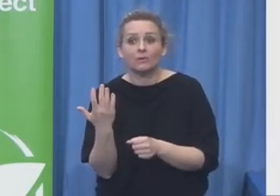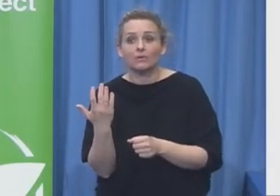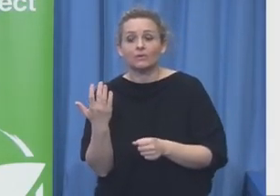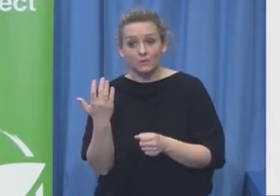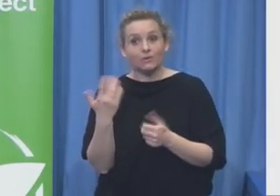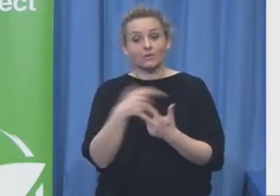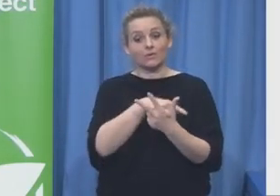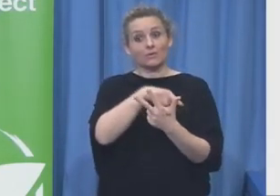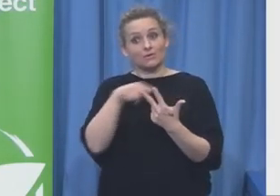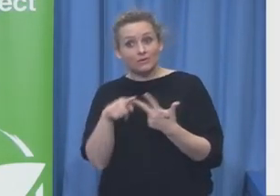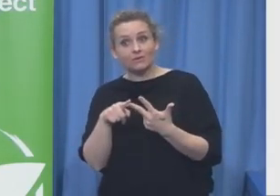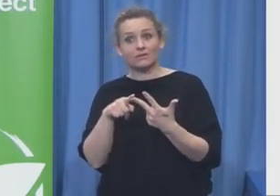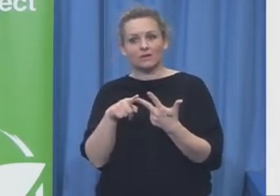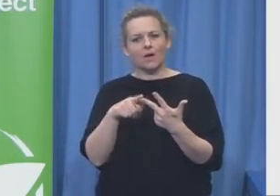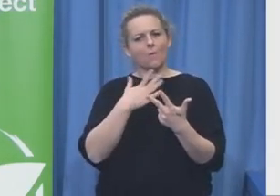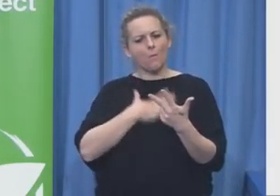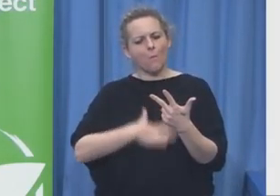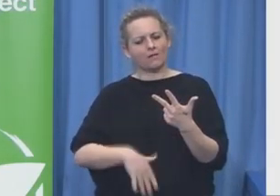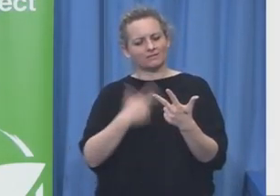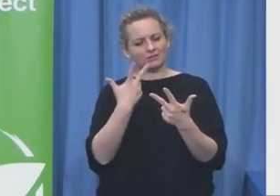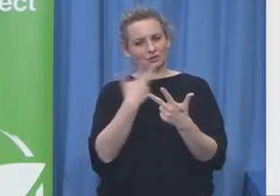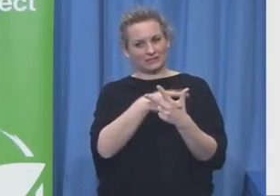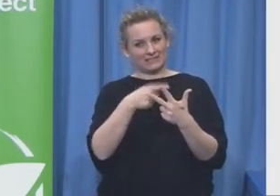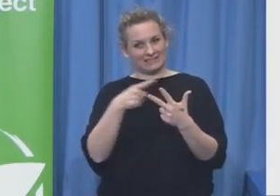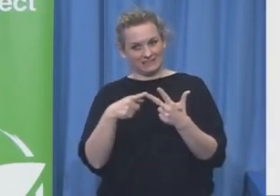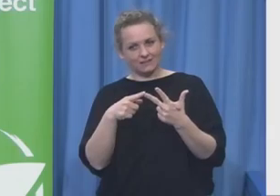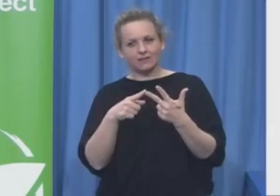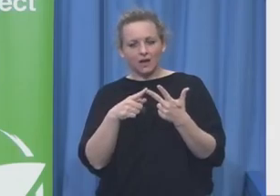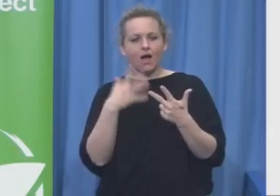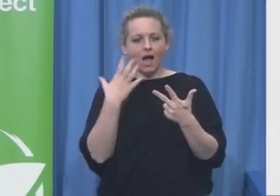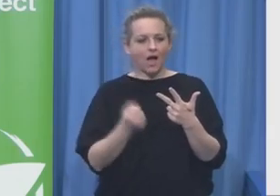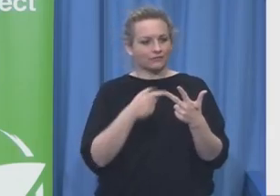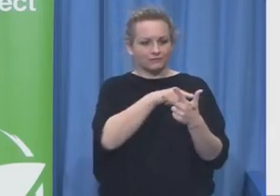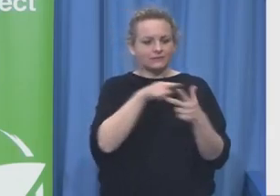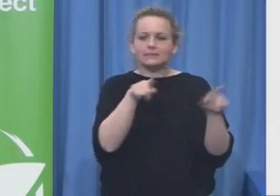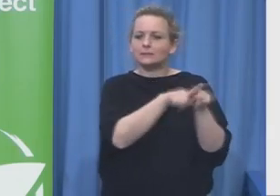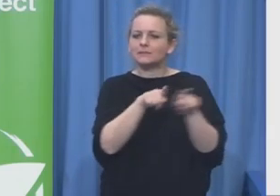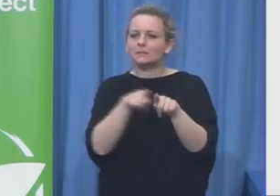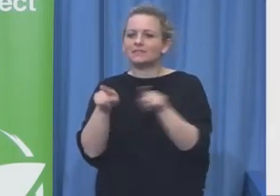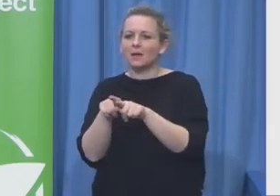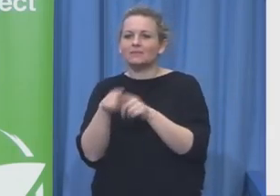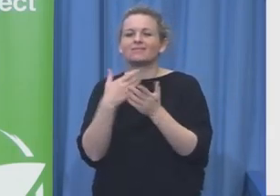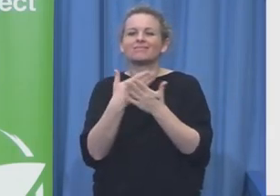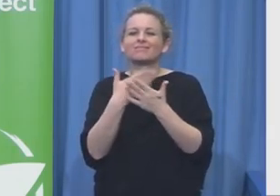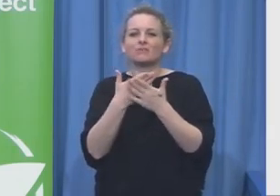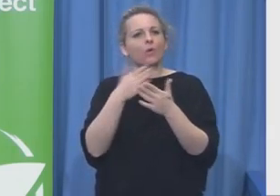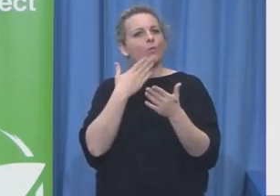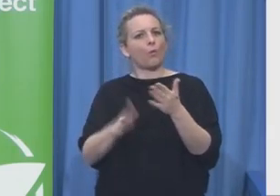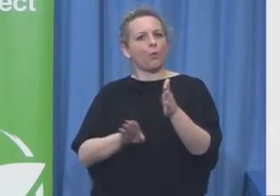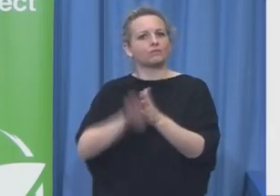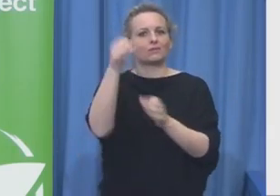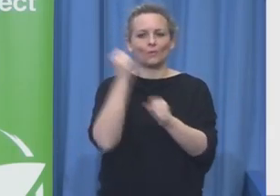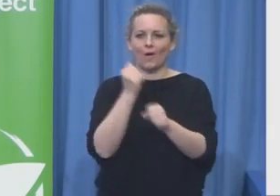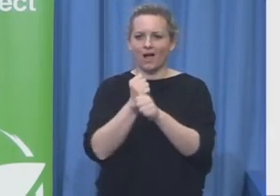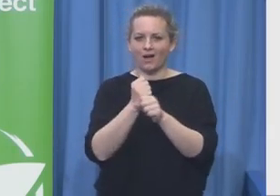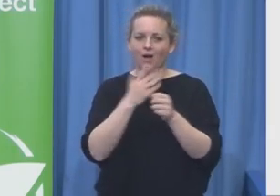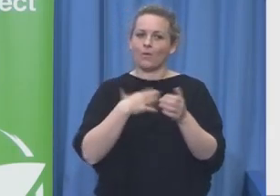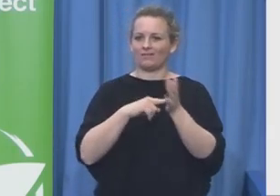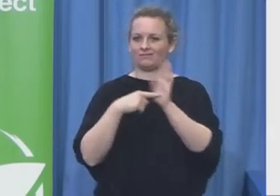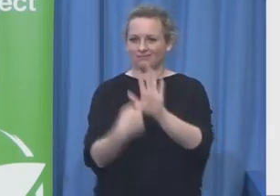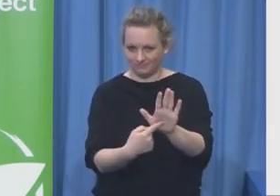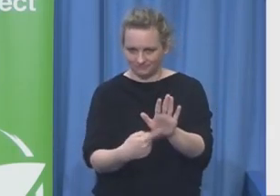common features across the three projects that I think were factors in their success. The first is that they were